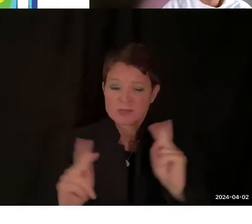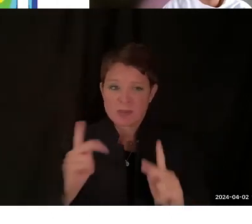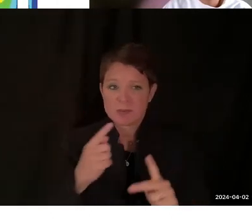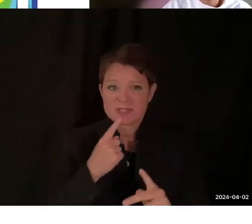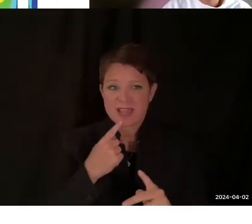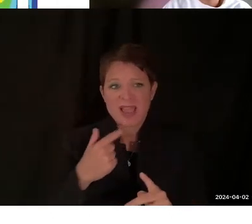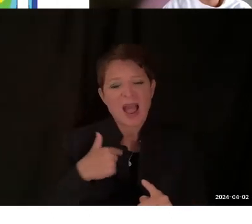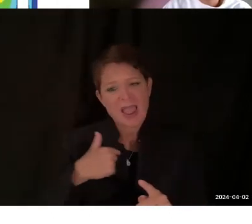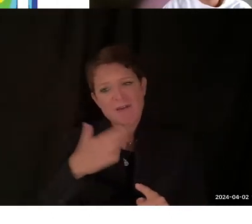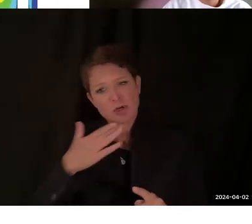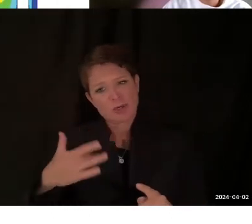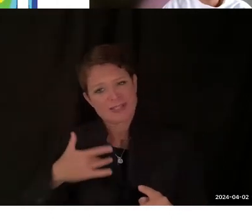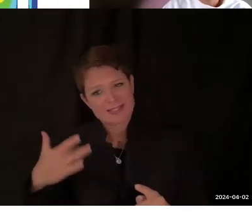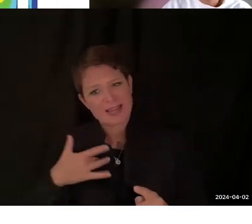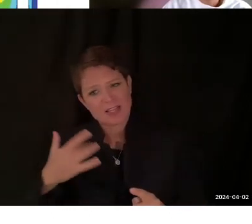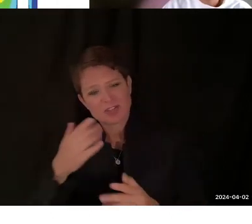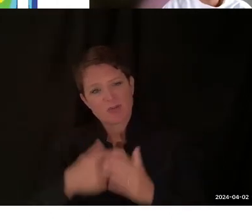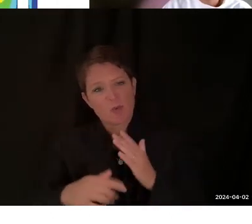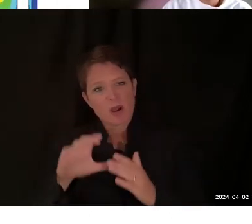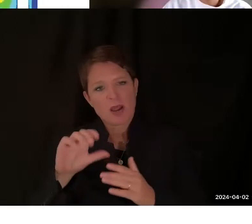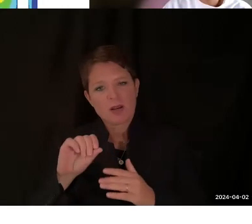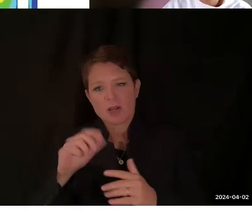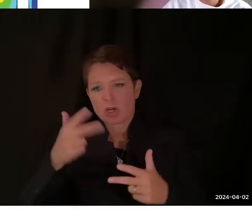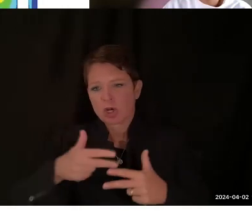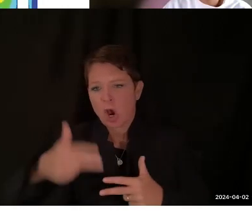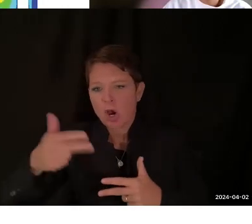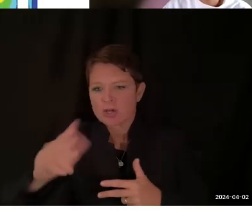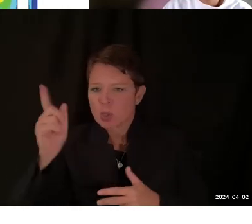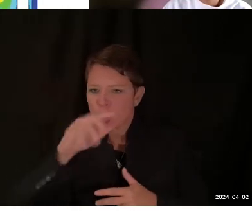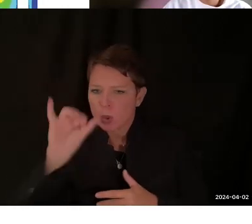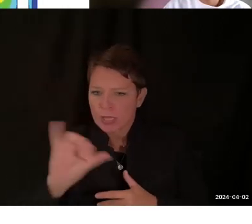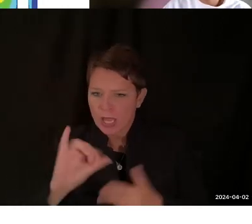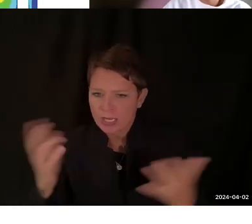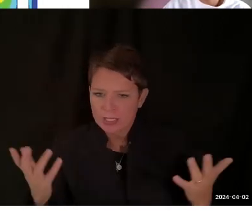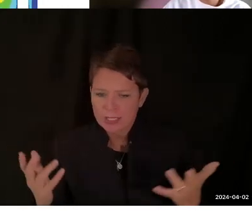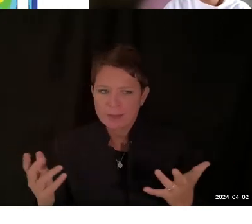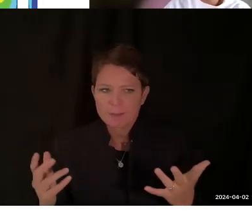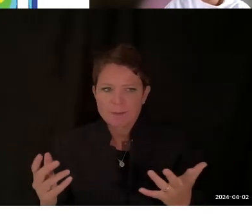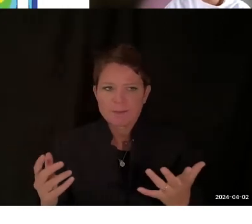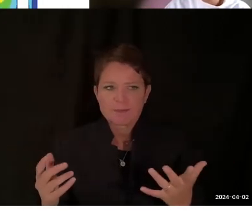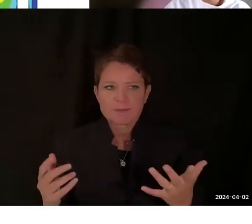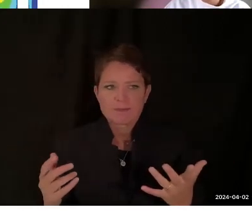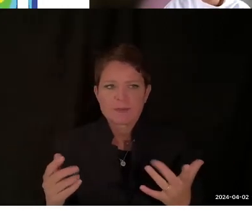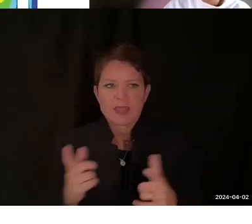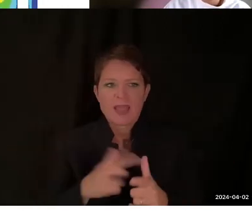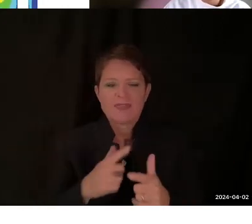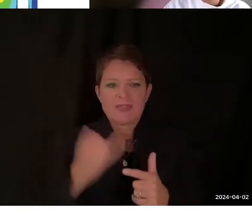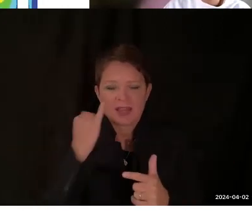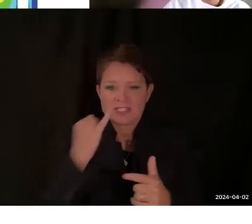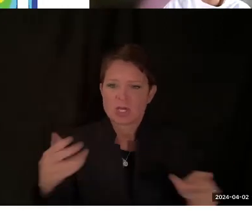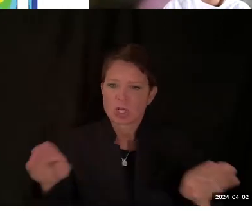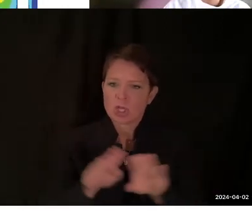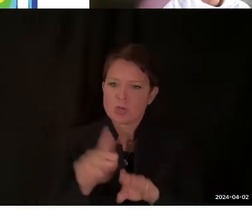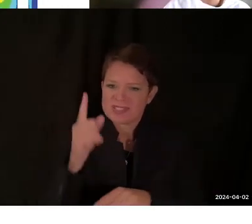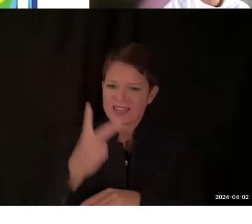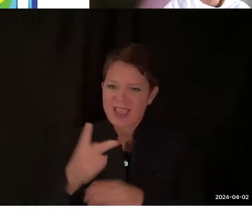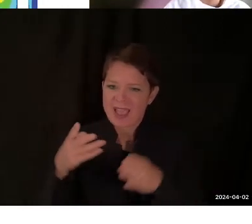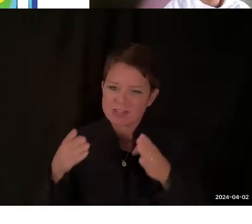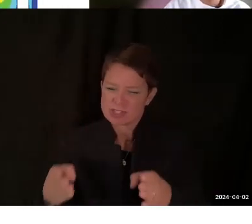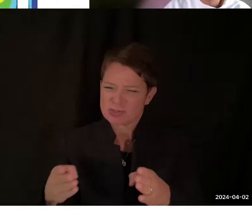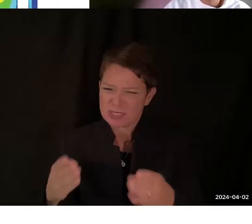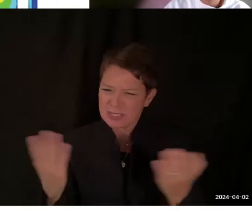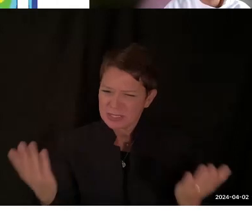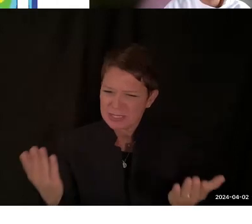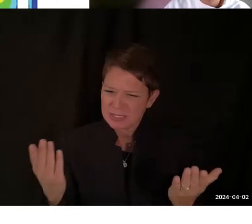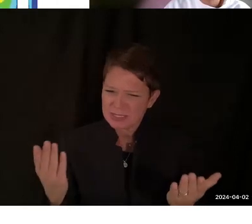oh, I have a good sense of what cars are going to be like down here. And then this idea about closing half a street,